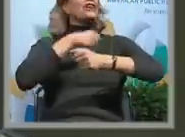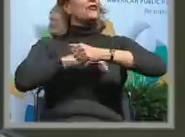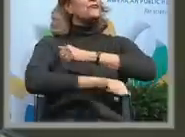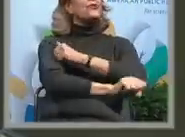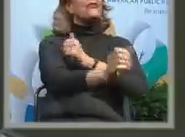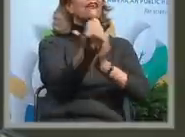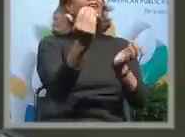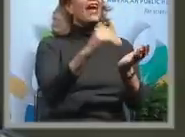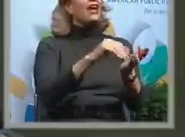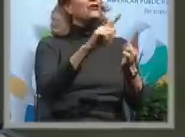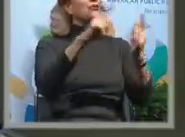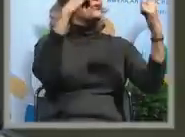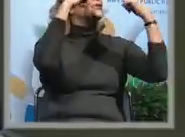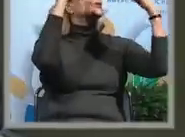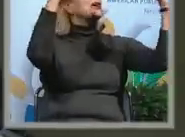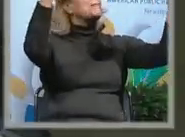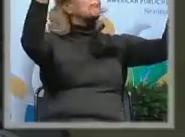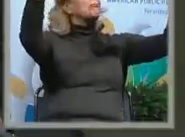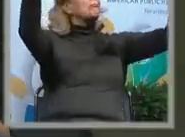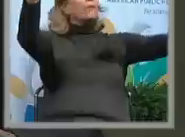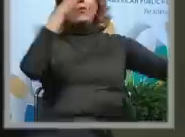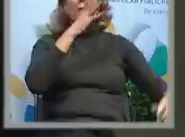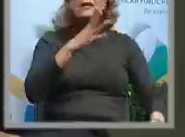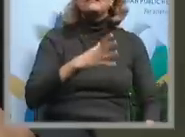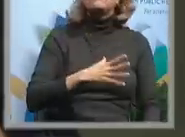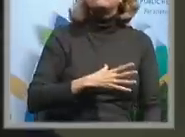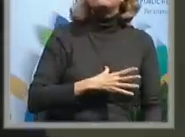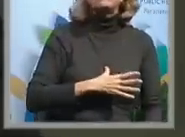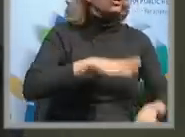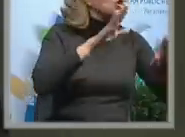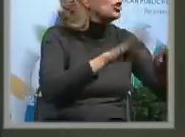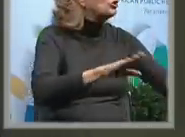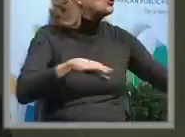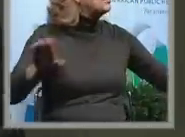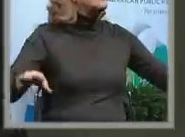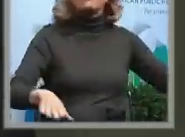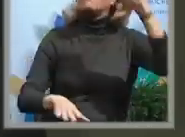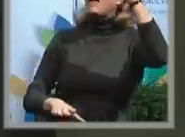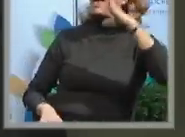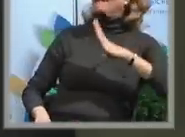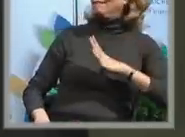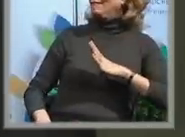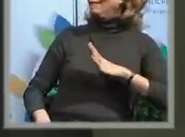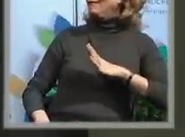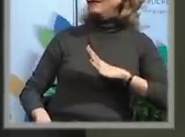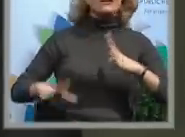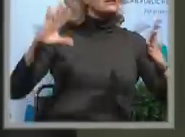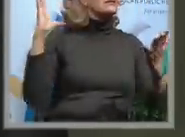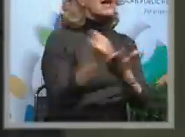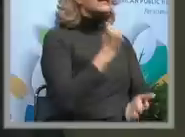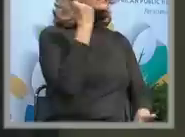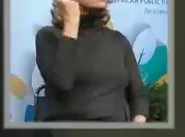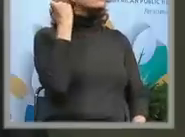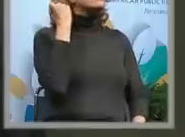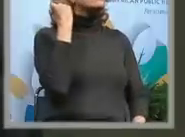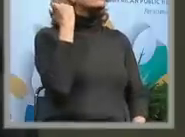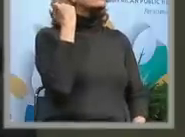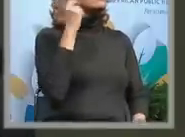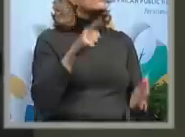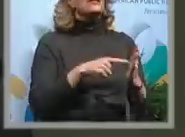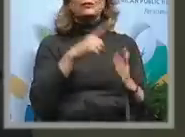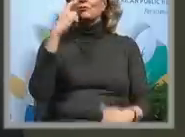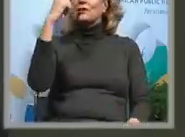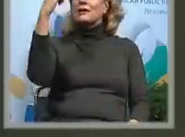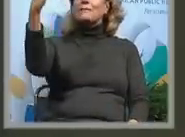again to the dream. Women, children, men, take it, this